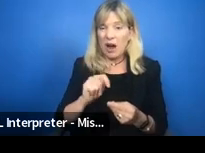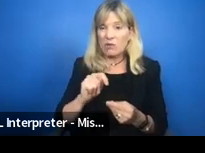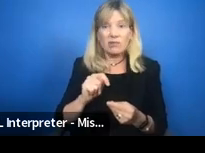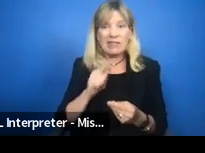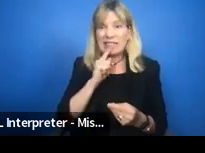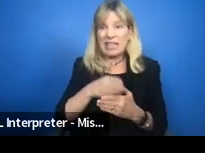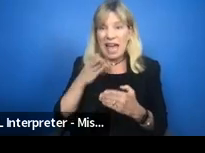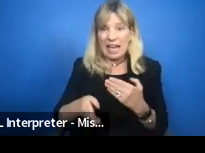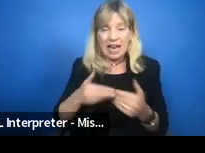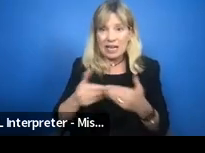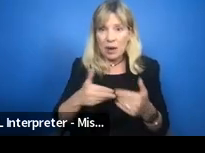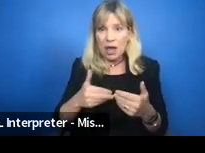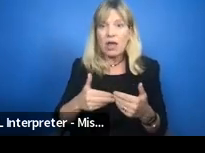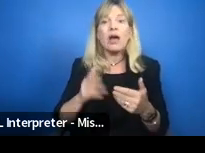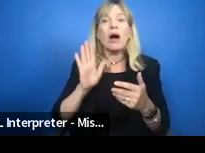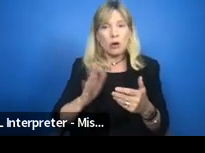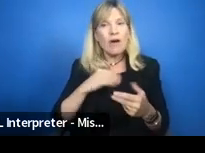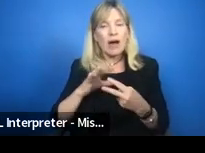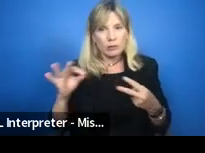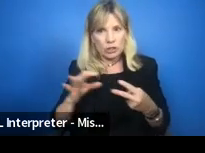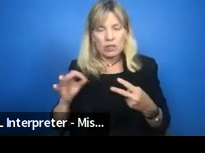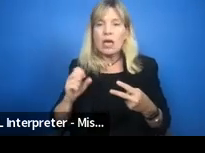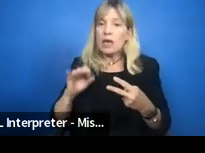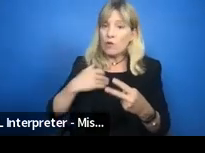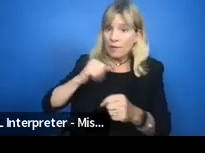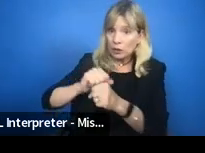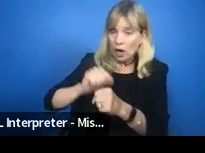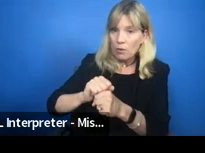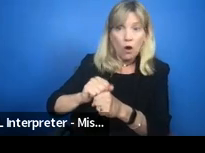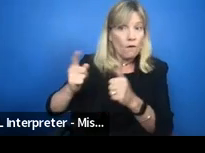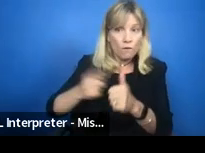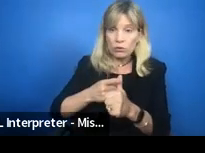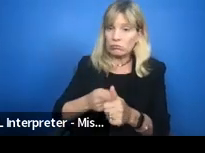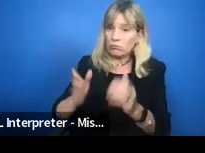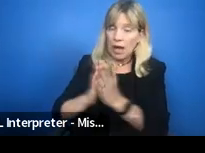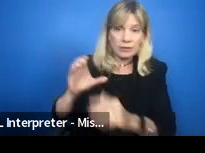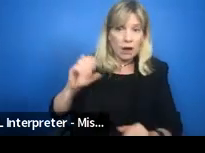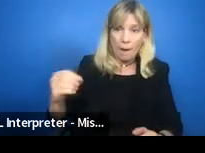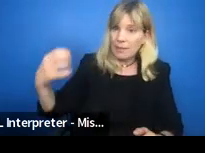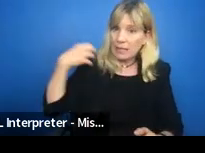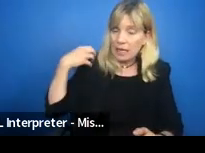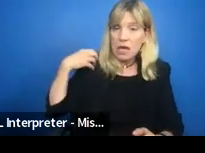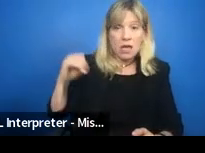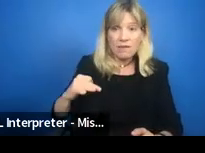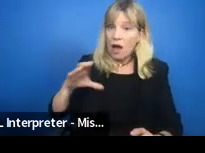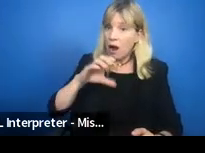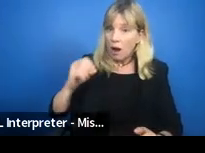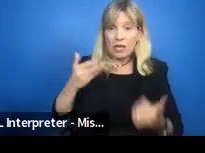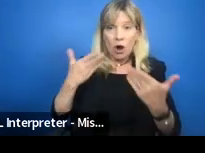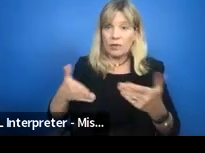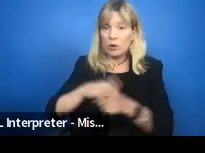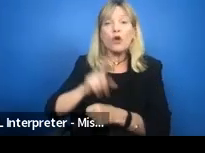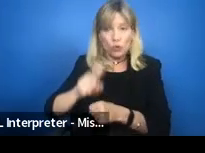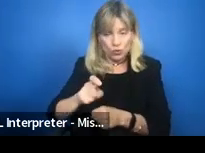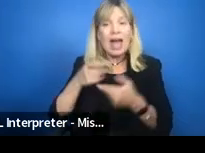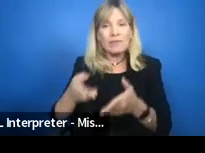sensitive. So if you're employed, your first stop should be your employer. If your employer offers coverage, they have to let you sign